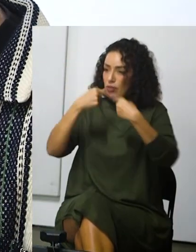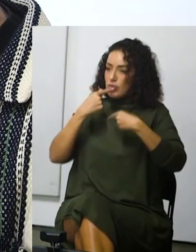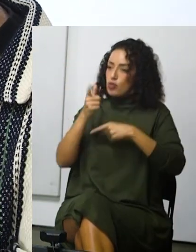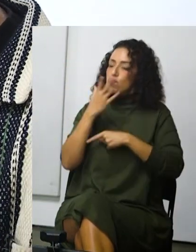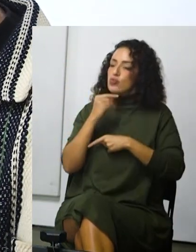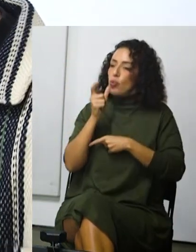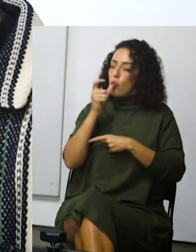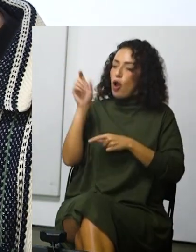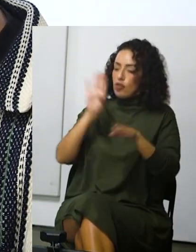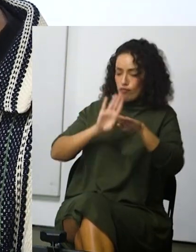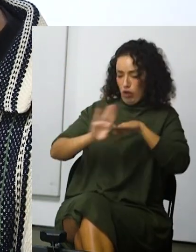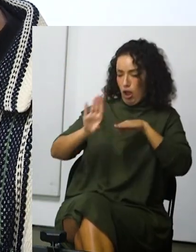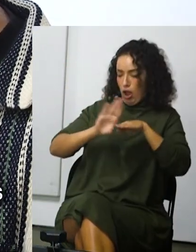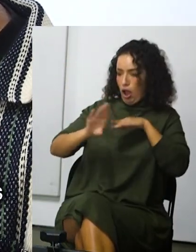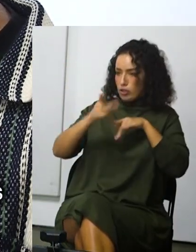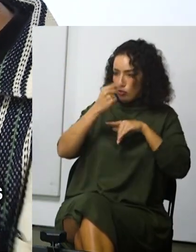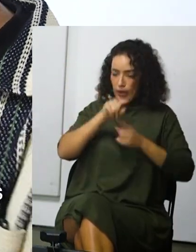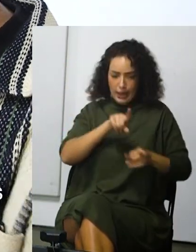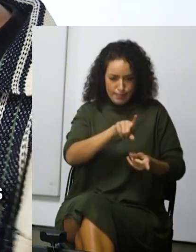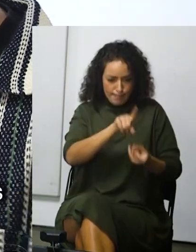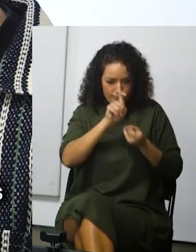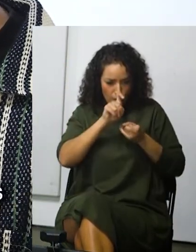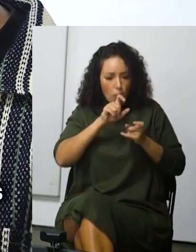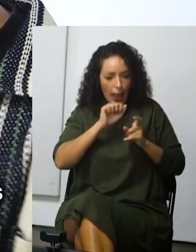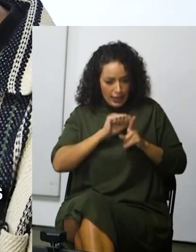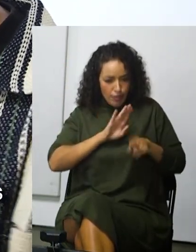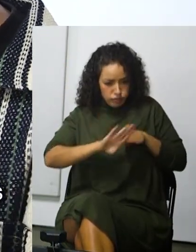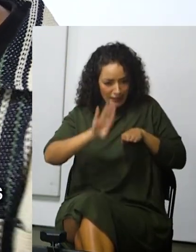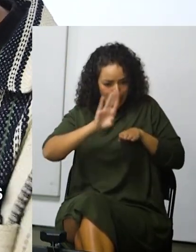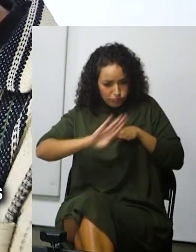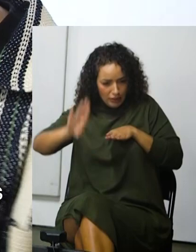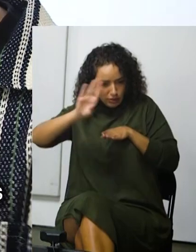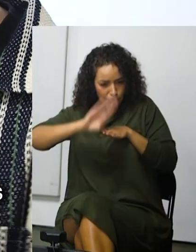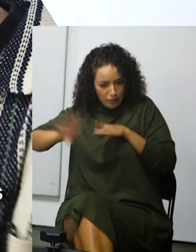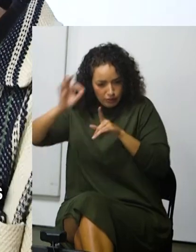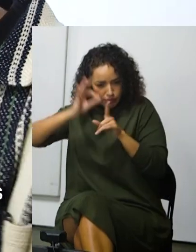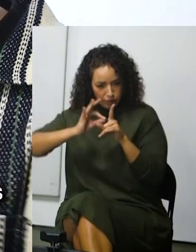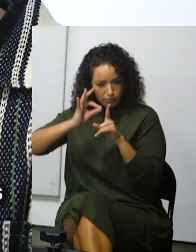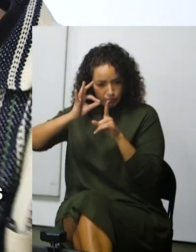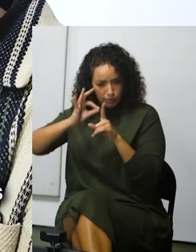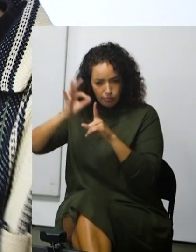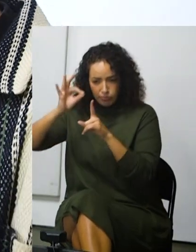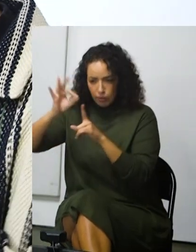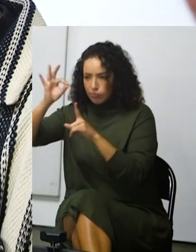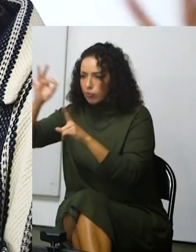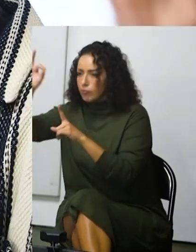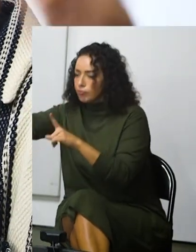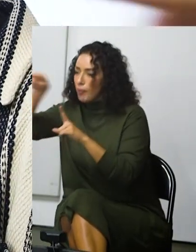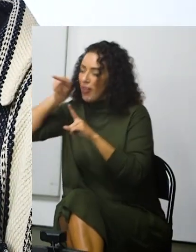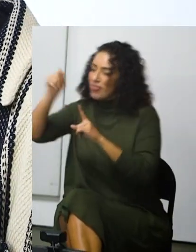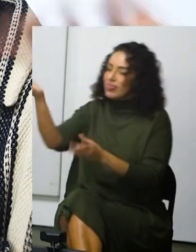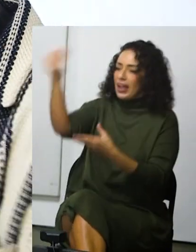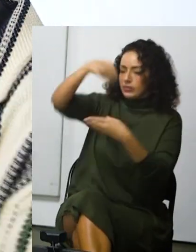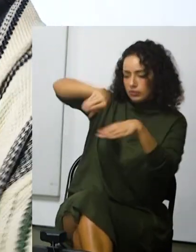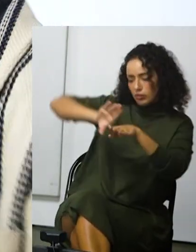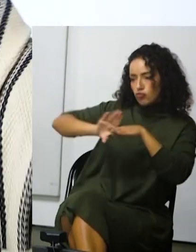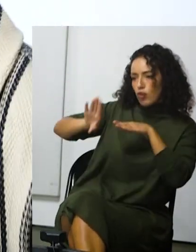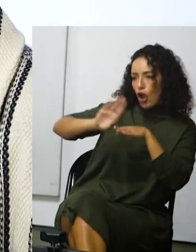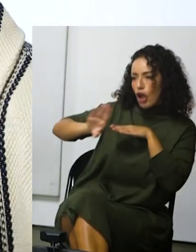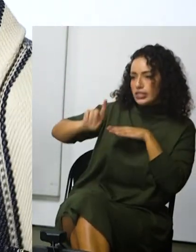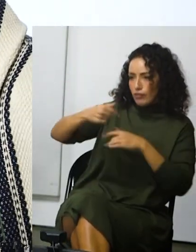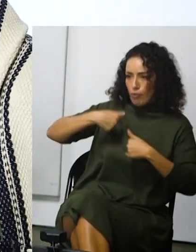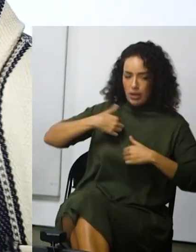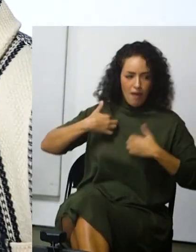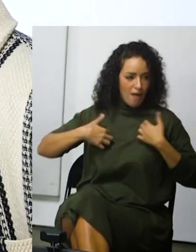different futures, iterations of different dreams, and then how do these things connect? And it's the space in between that I think is the realm that accessibility can operate within, which for me is